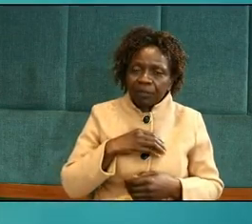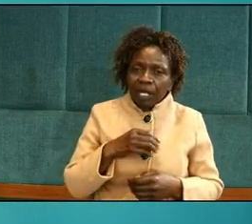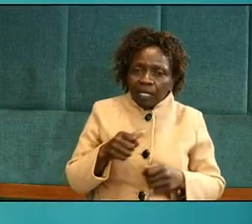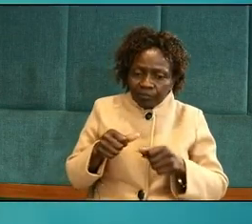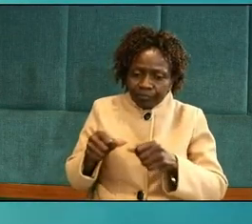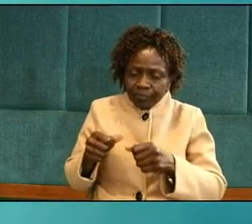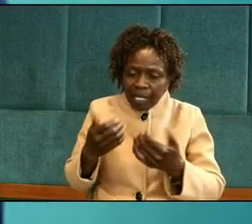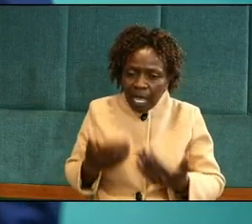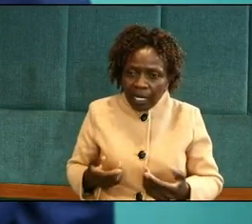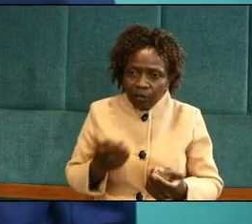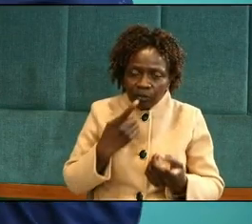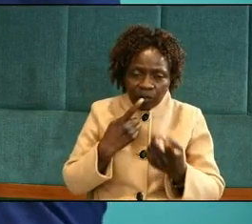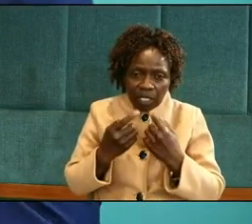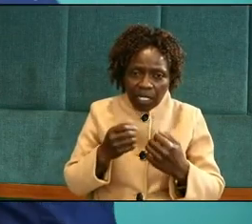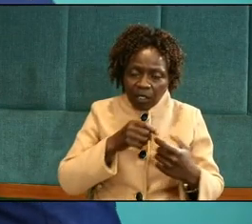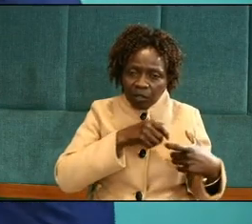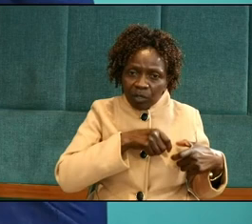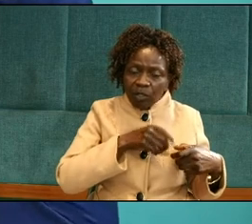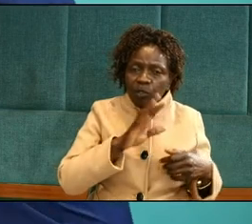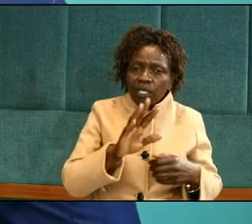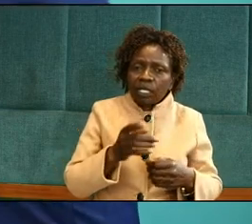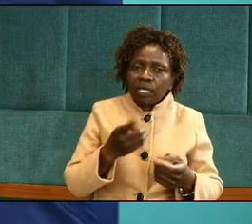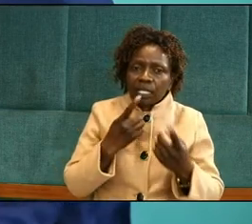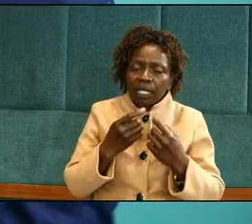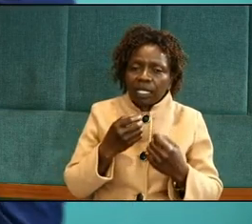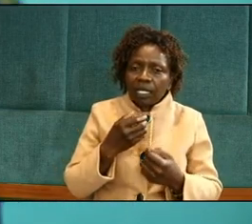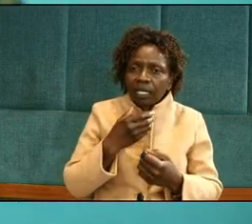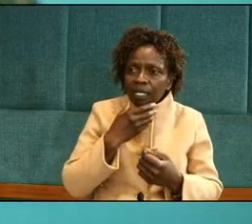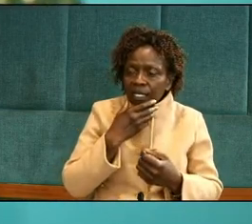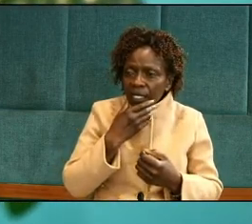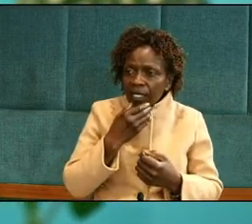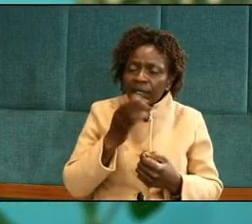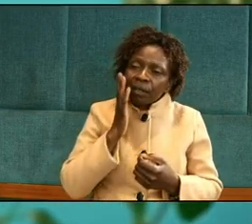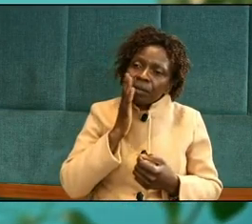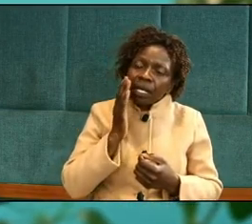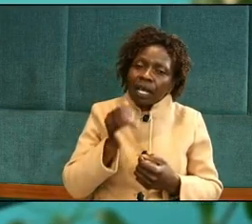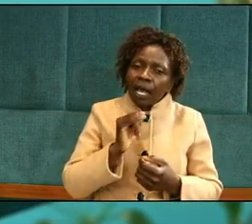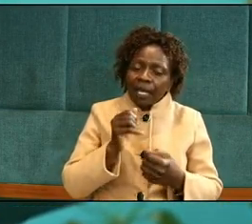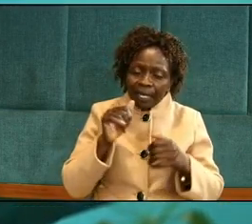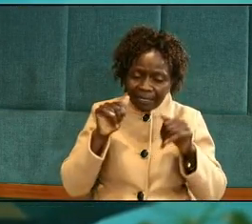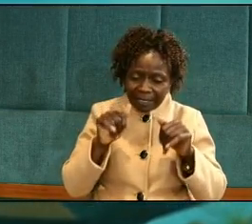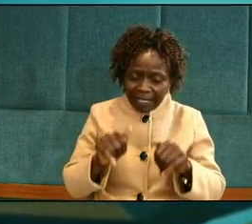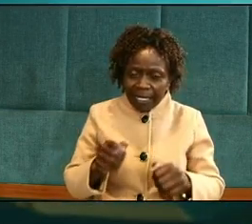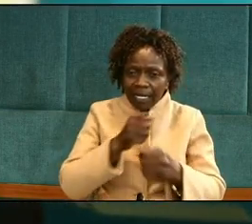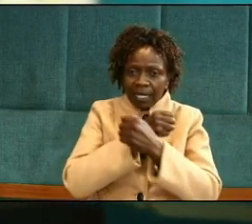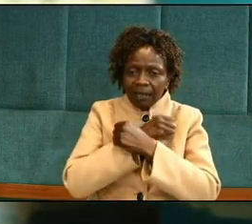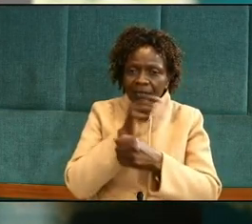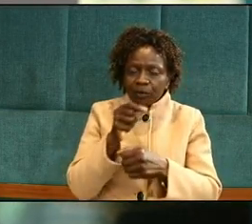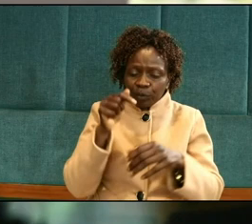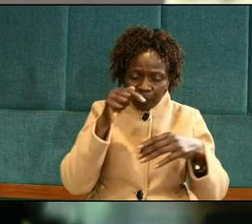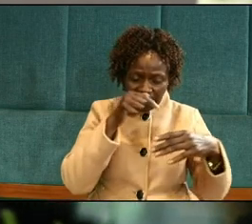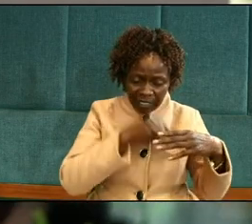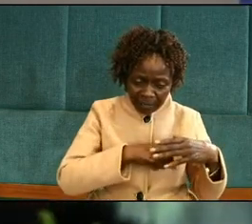to turn to your spouse and tell them, Mama, Daddy, I still love you so dearly